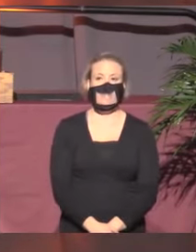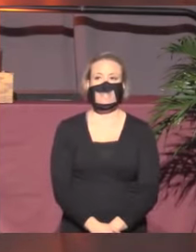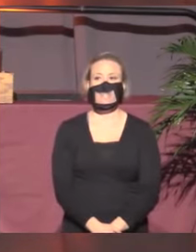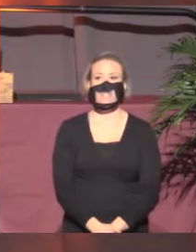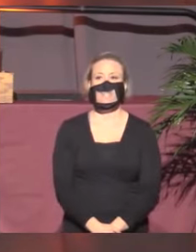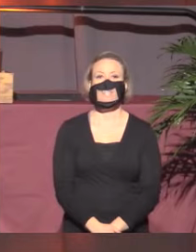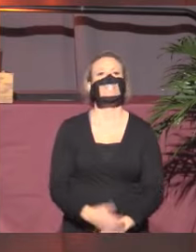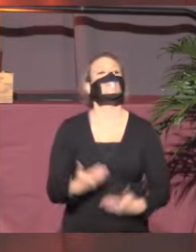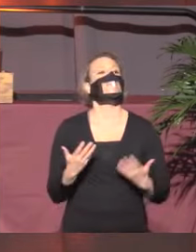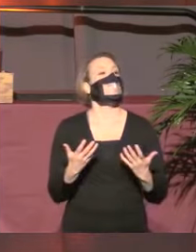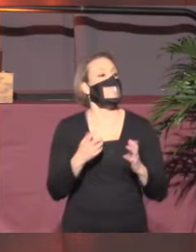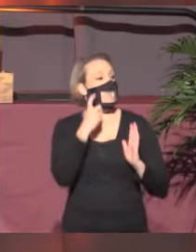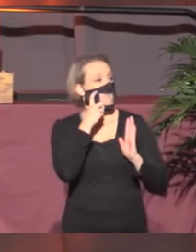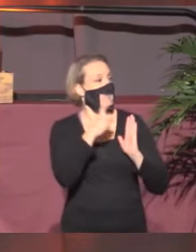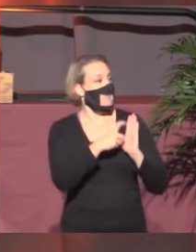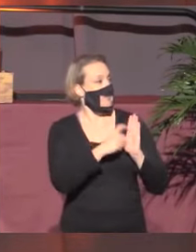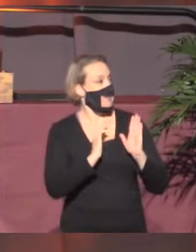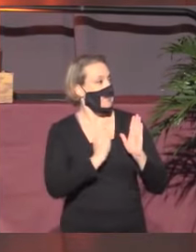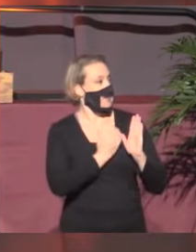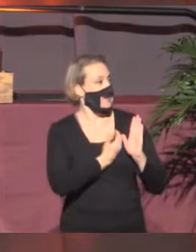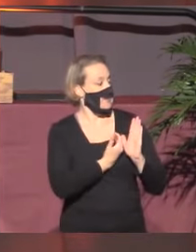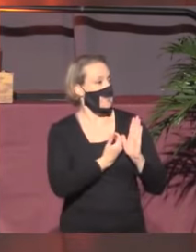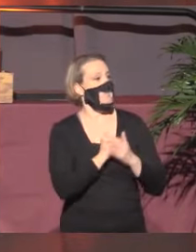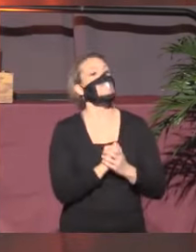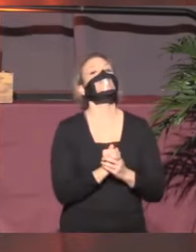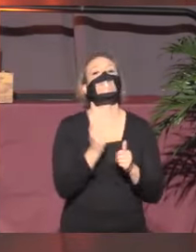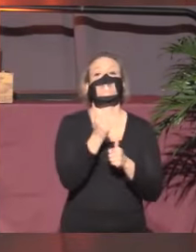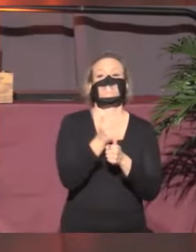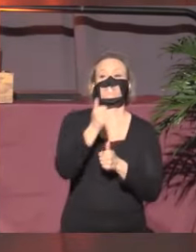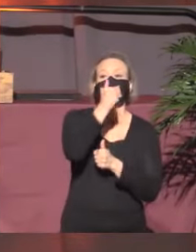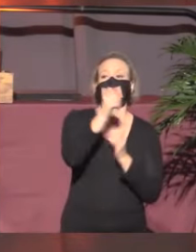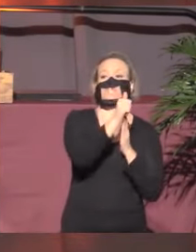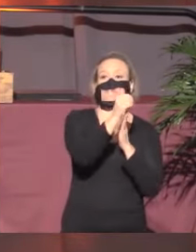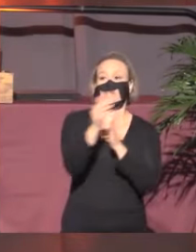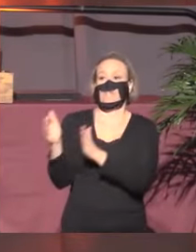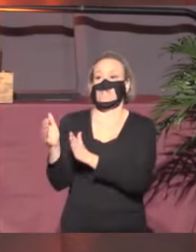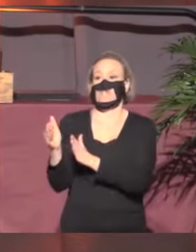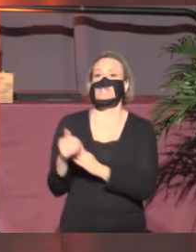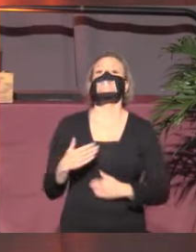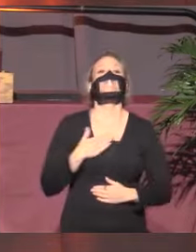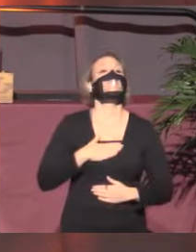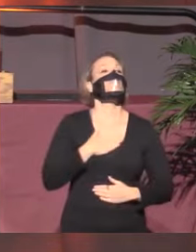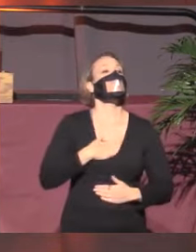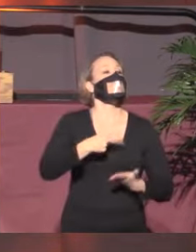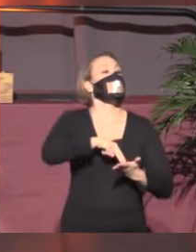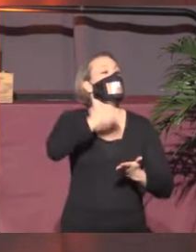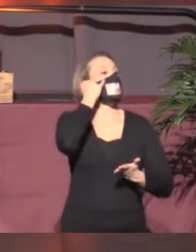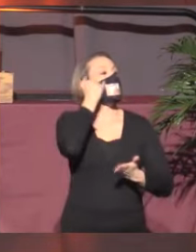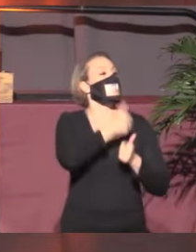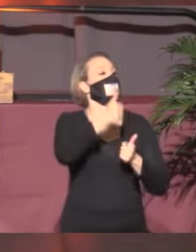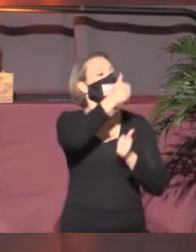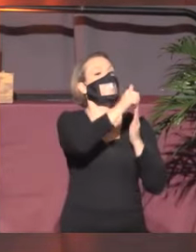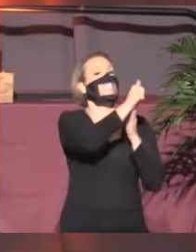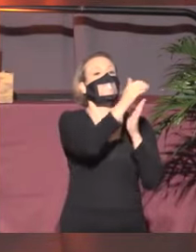I'd like to take a moment to recognize our current members of the Board of Trustees. Trustees, will you please stand?